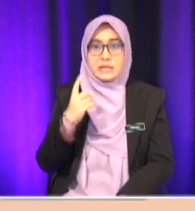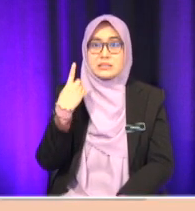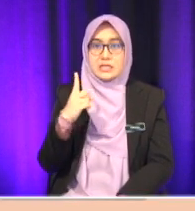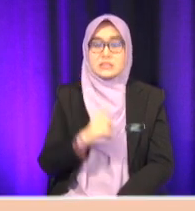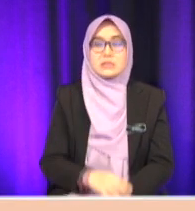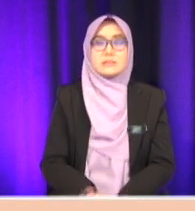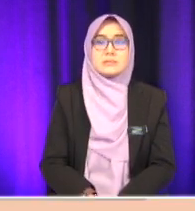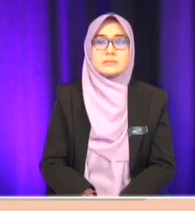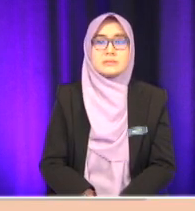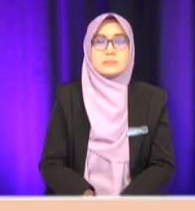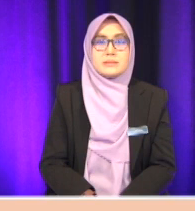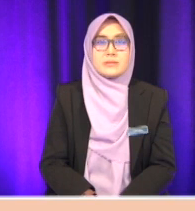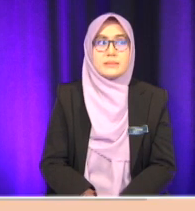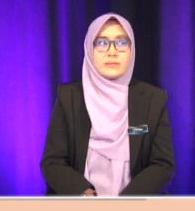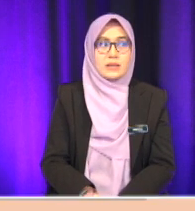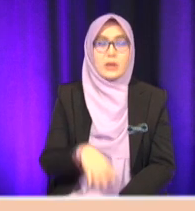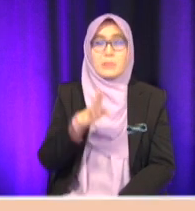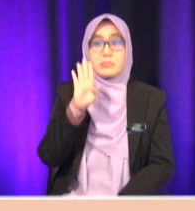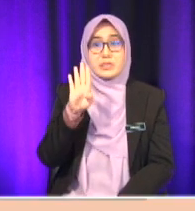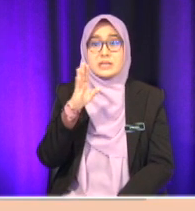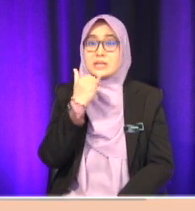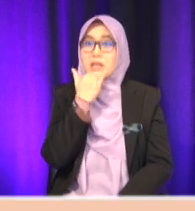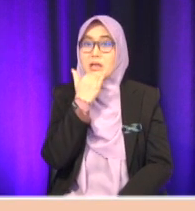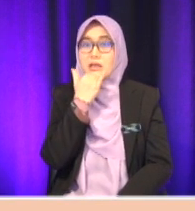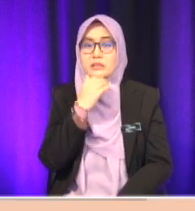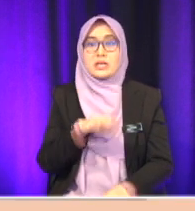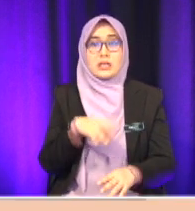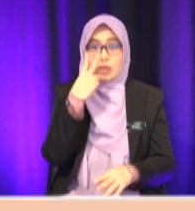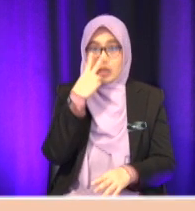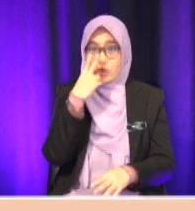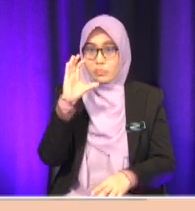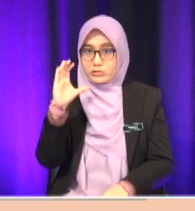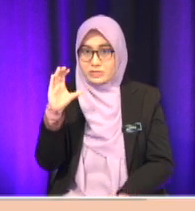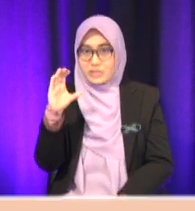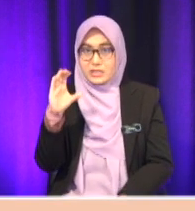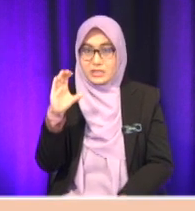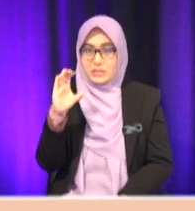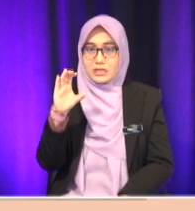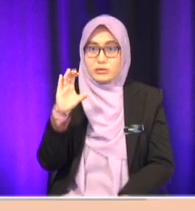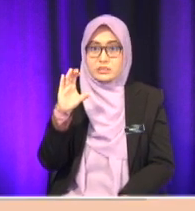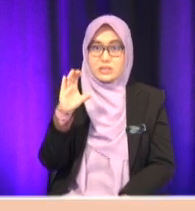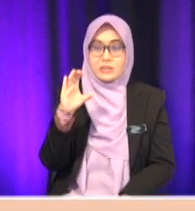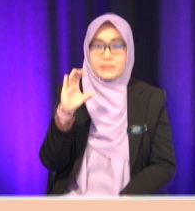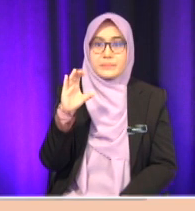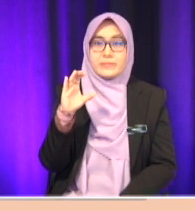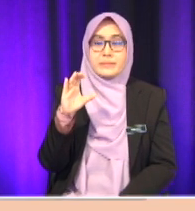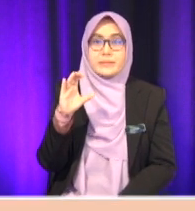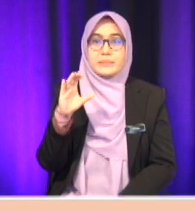last one, passengers have to pay normal fare after March. So this one